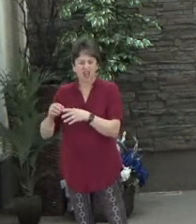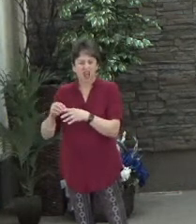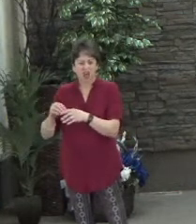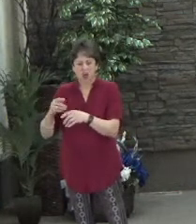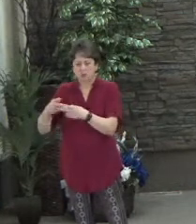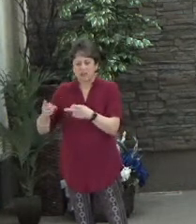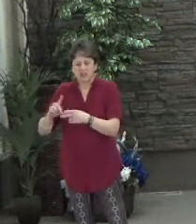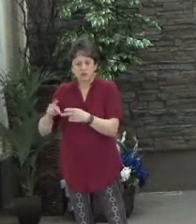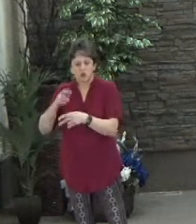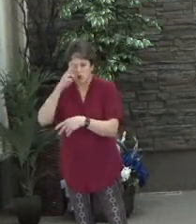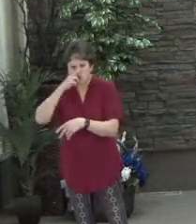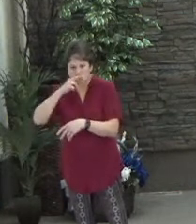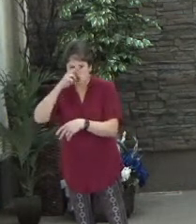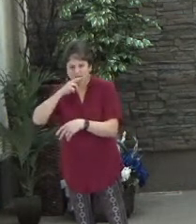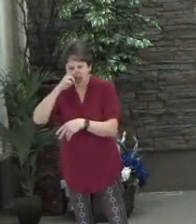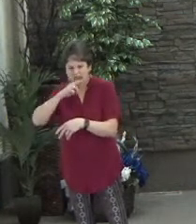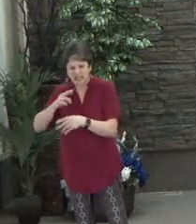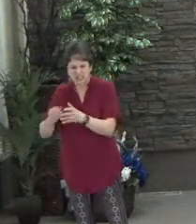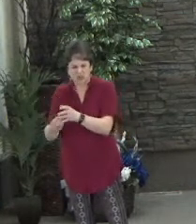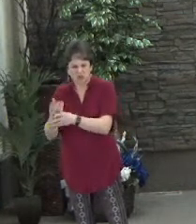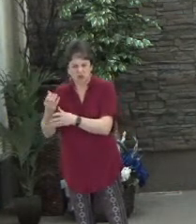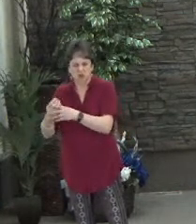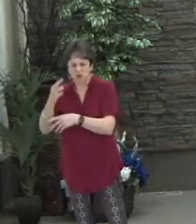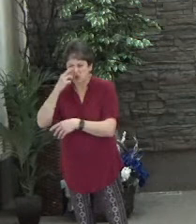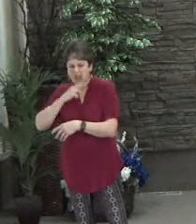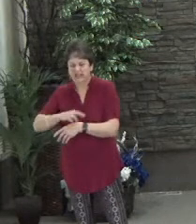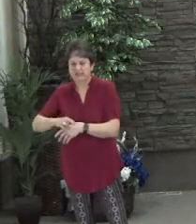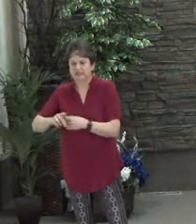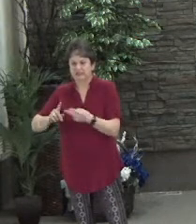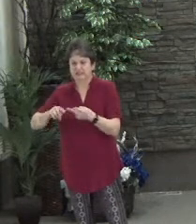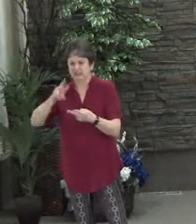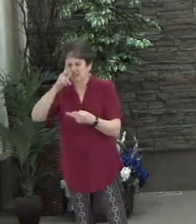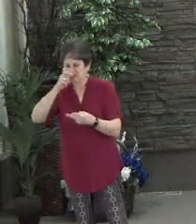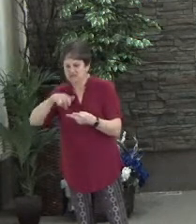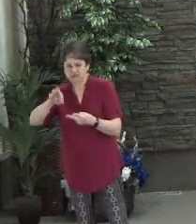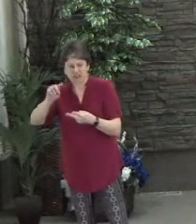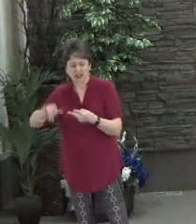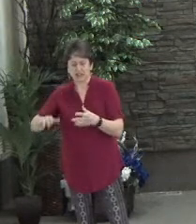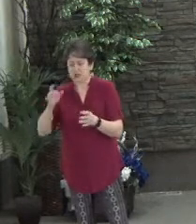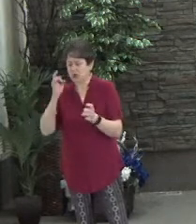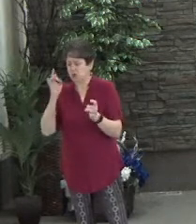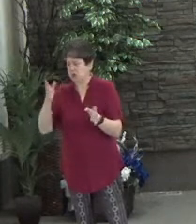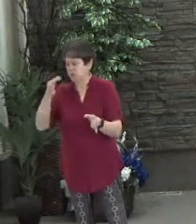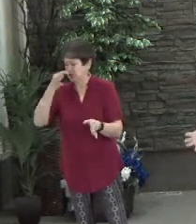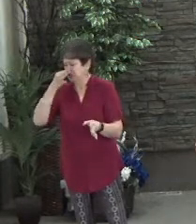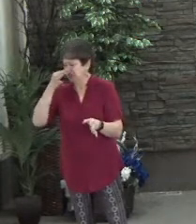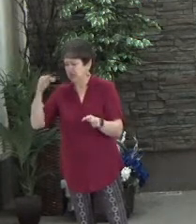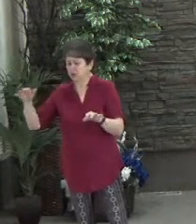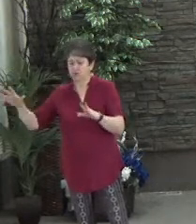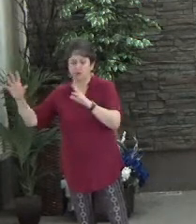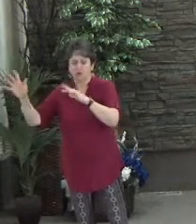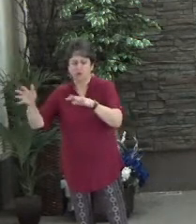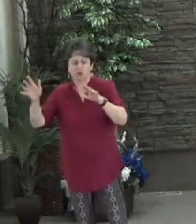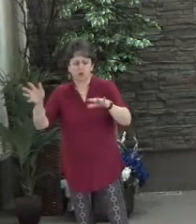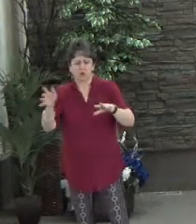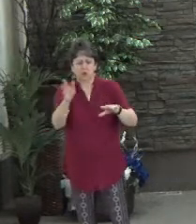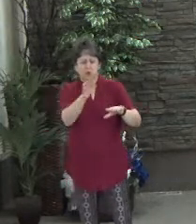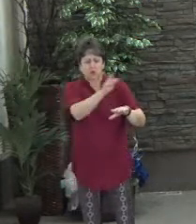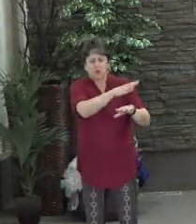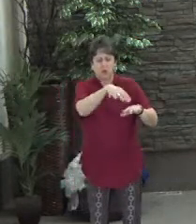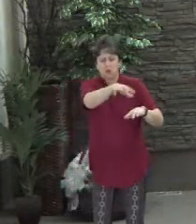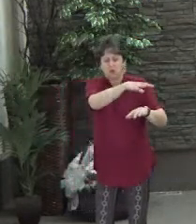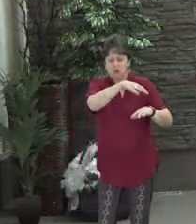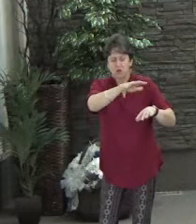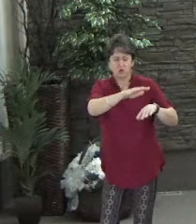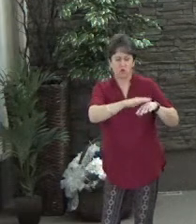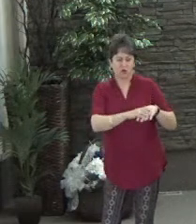rats. It was a breeding spot for flies, and a horrible stench would sometimes cross our campus when the wind came out of